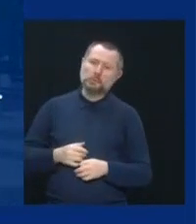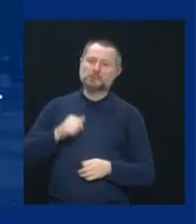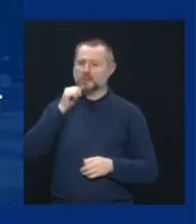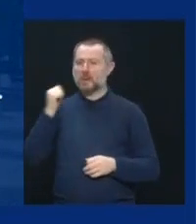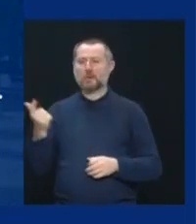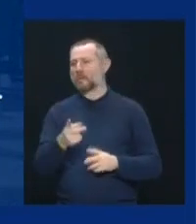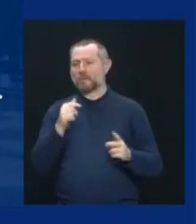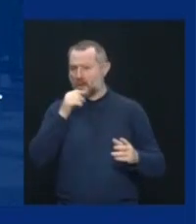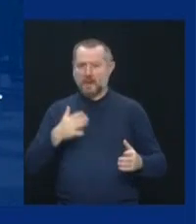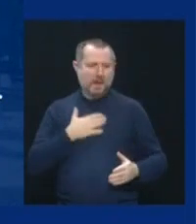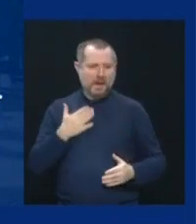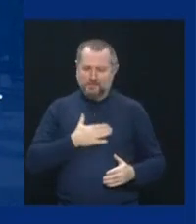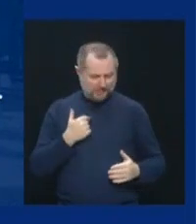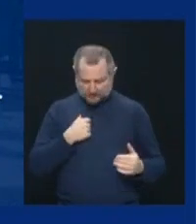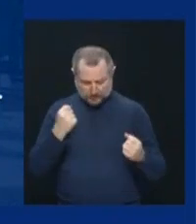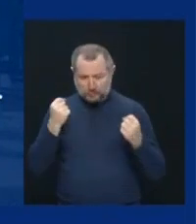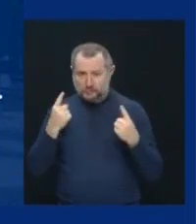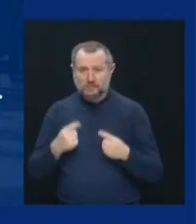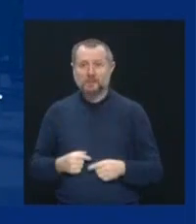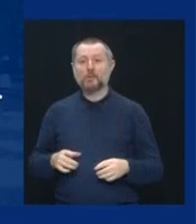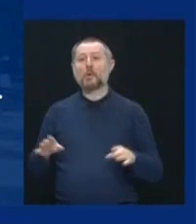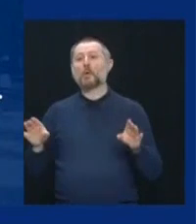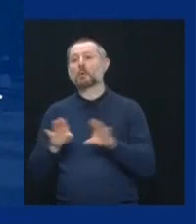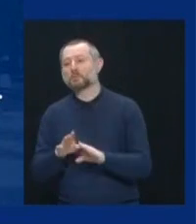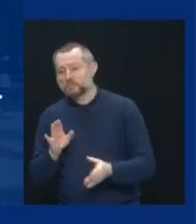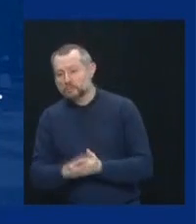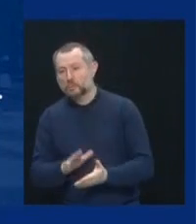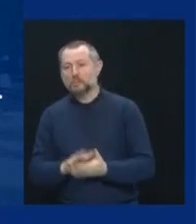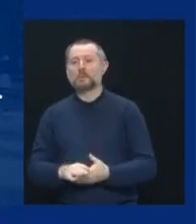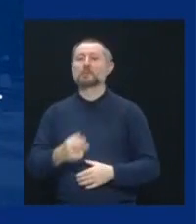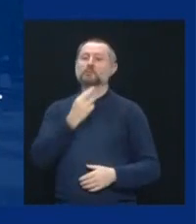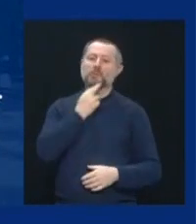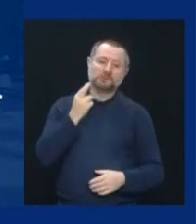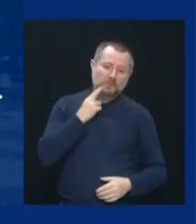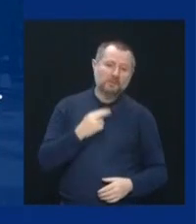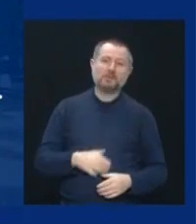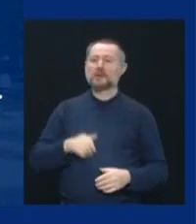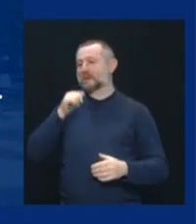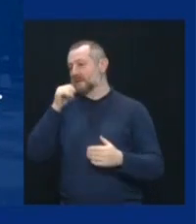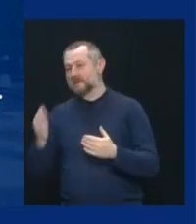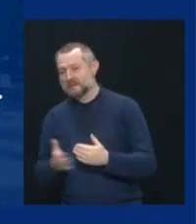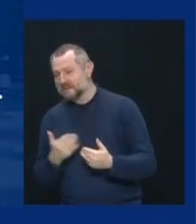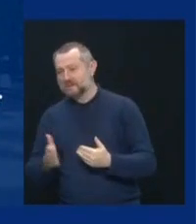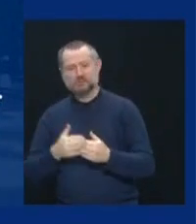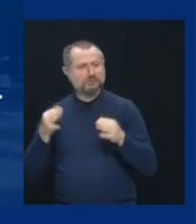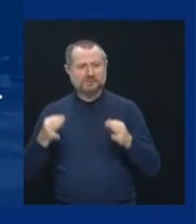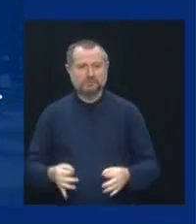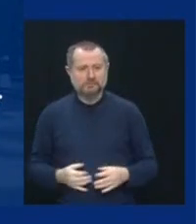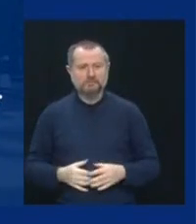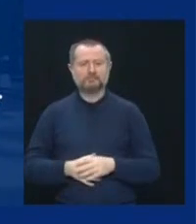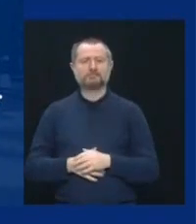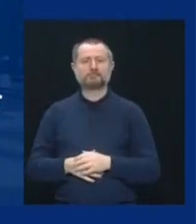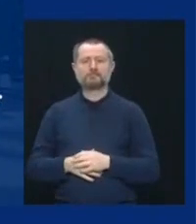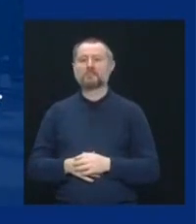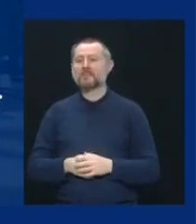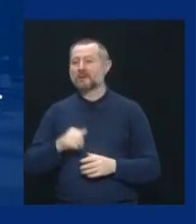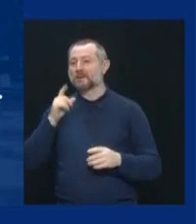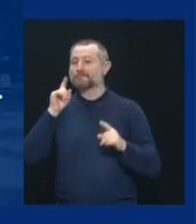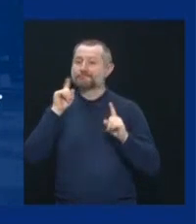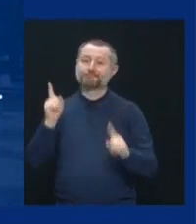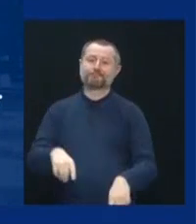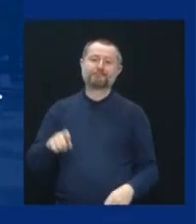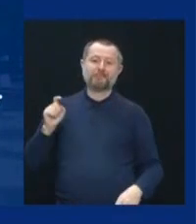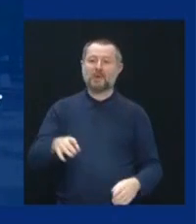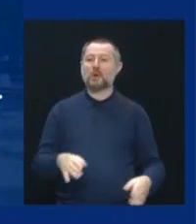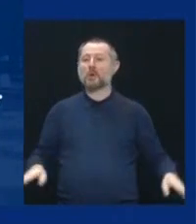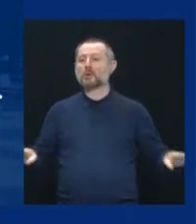that. It's difficult to close schools. It's difficult to close restaurants. It's difficult to impose curfews.